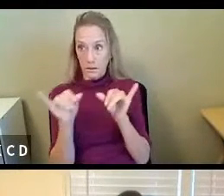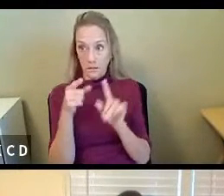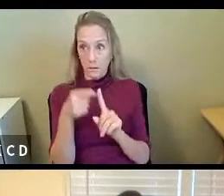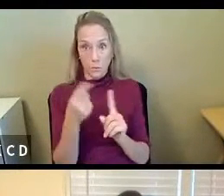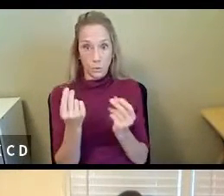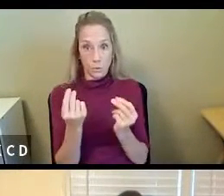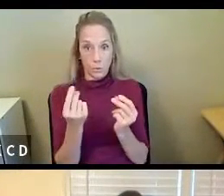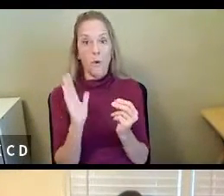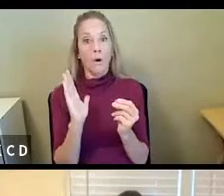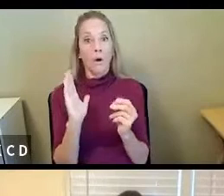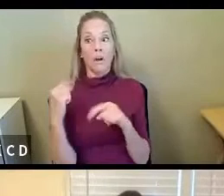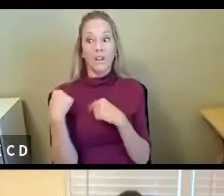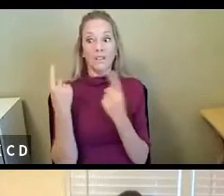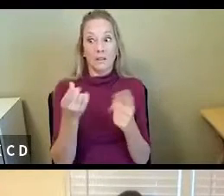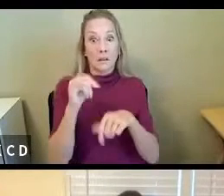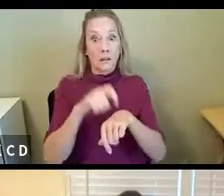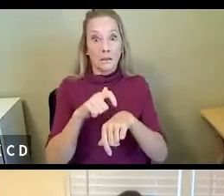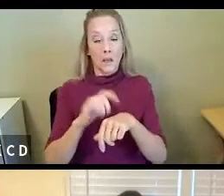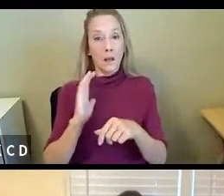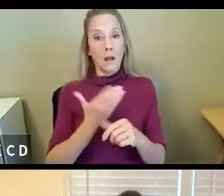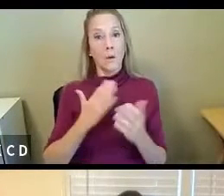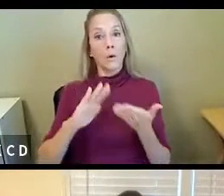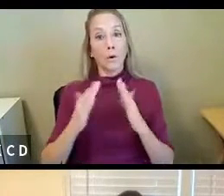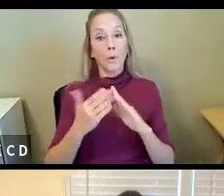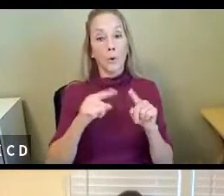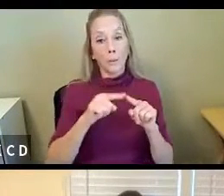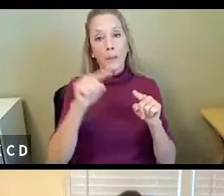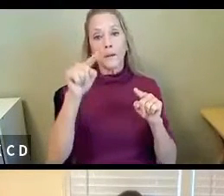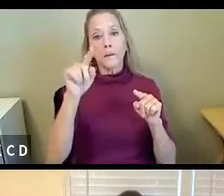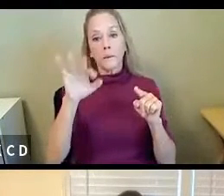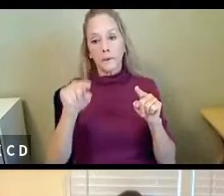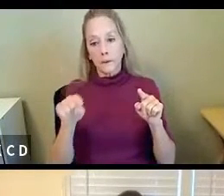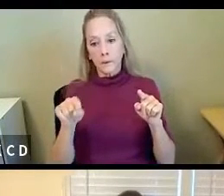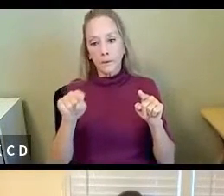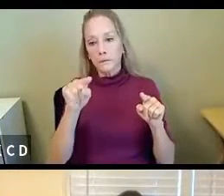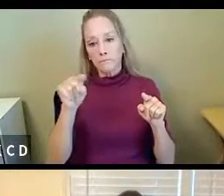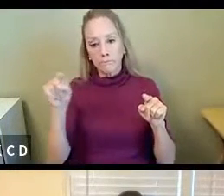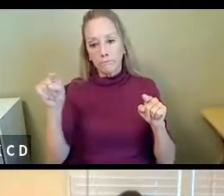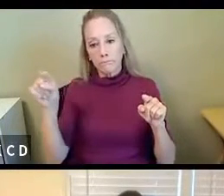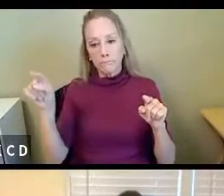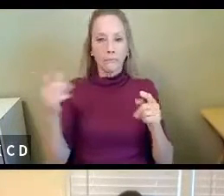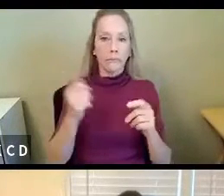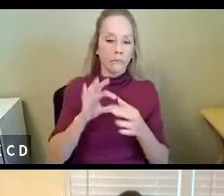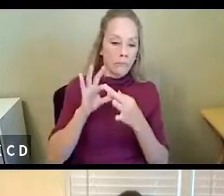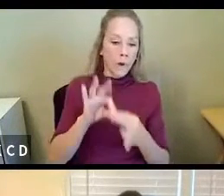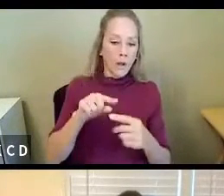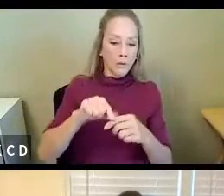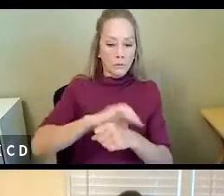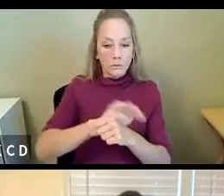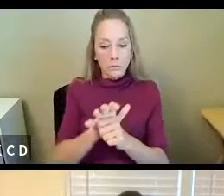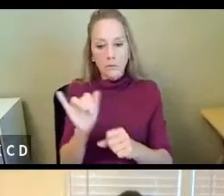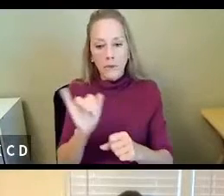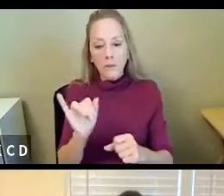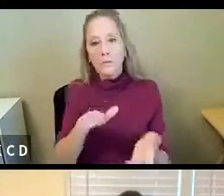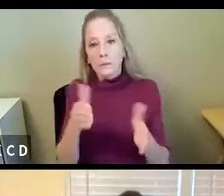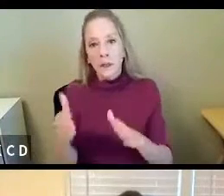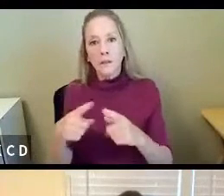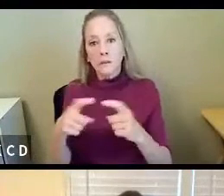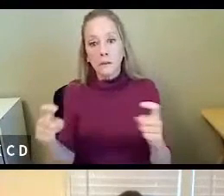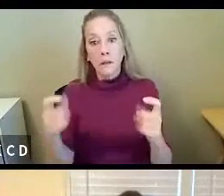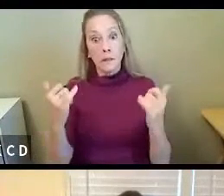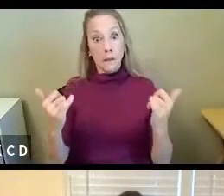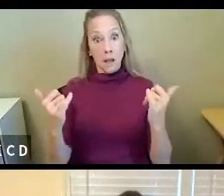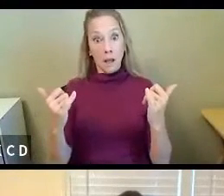our community has experienced peaks and plateaus in COVID-19 infections and deaths. By now, pandemic fatigue is